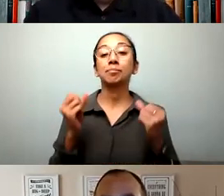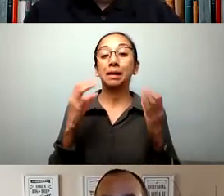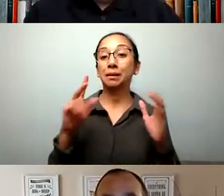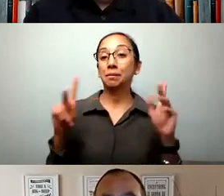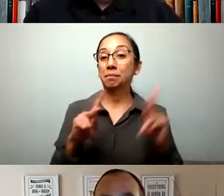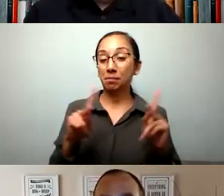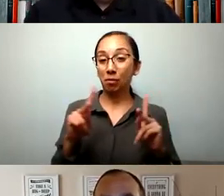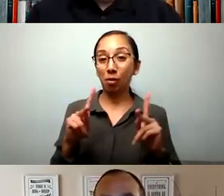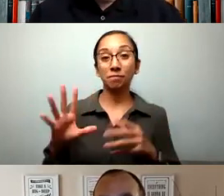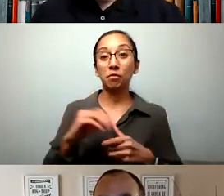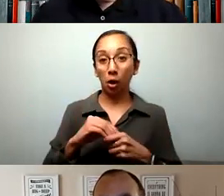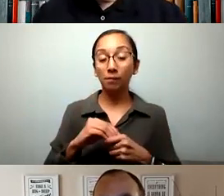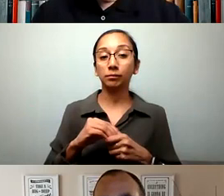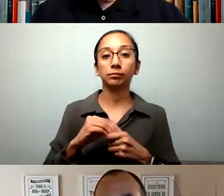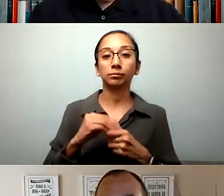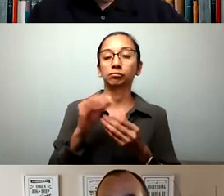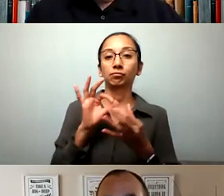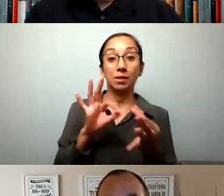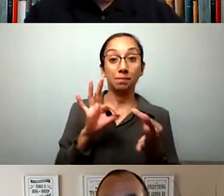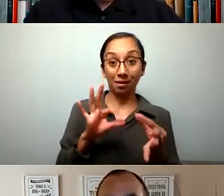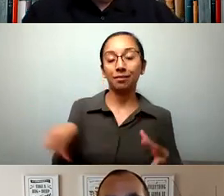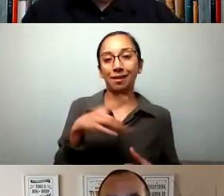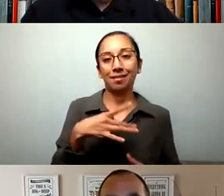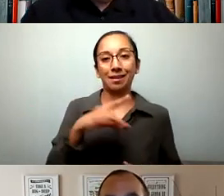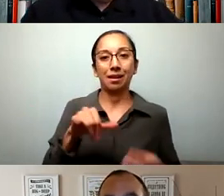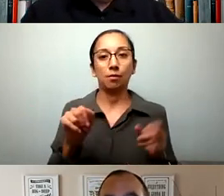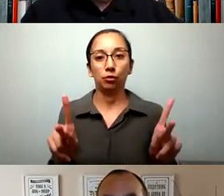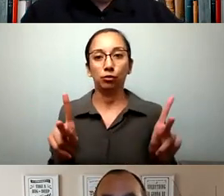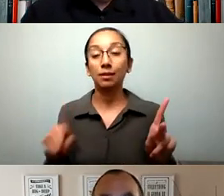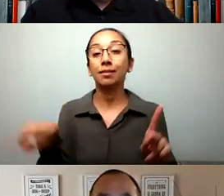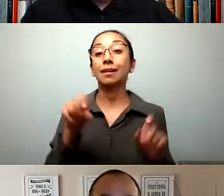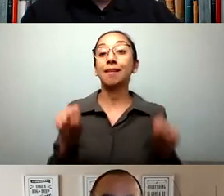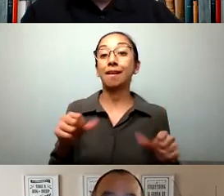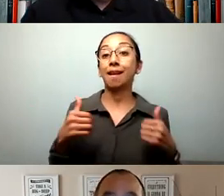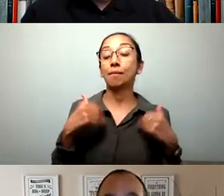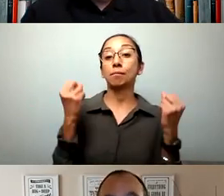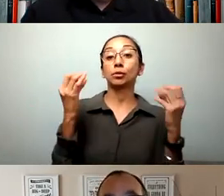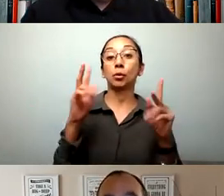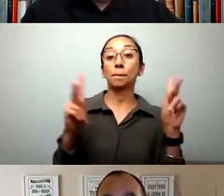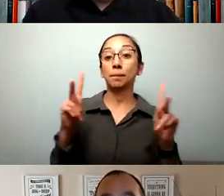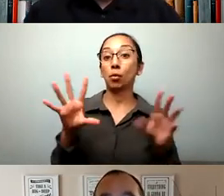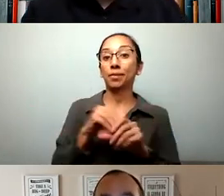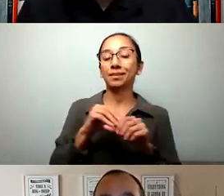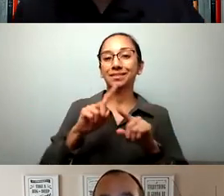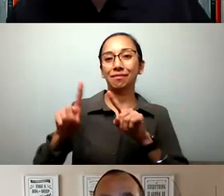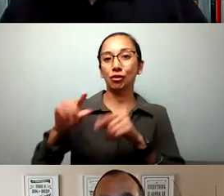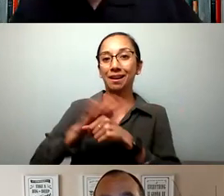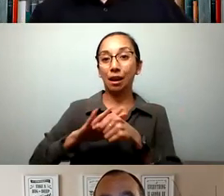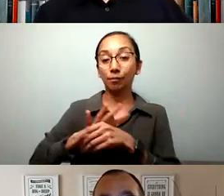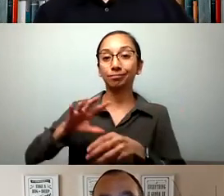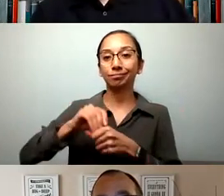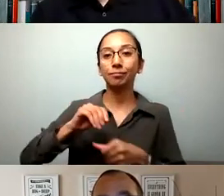and really liking this opportunity, whereas they can have multiple people in different areas participate in the child's